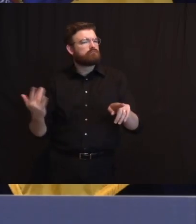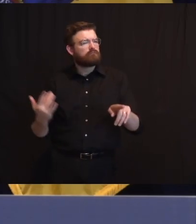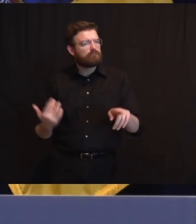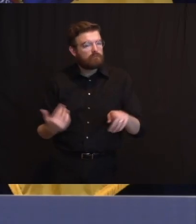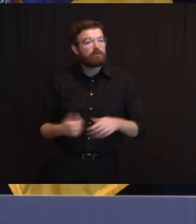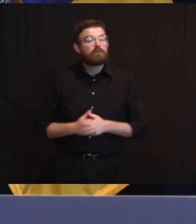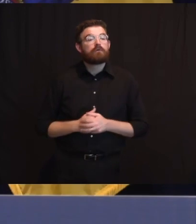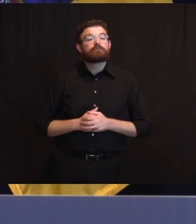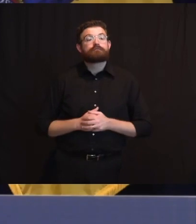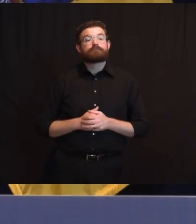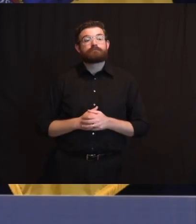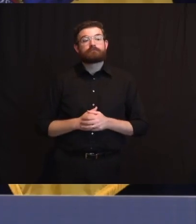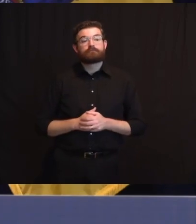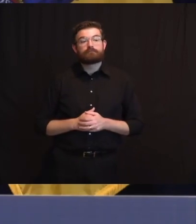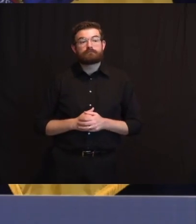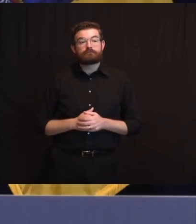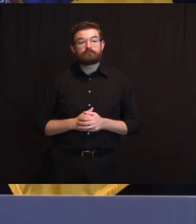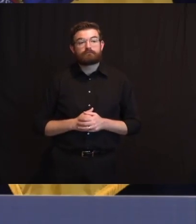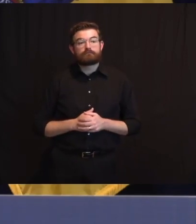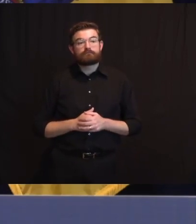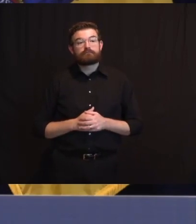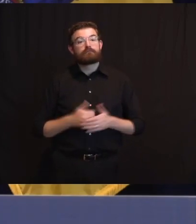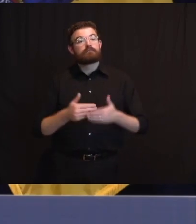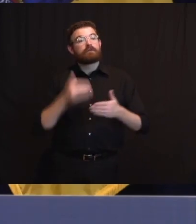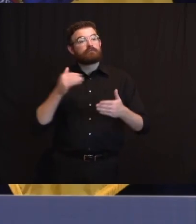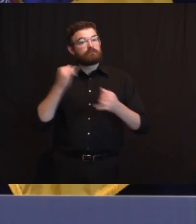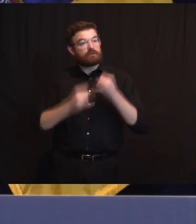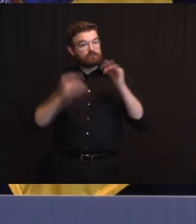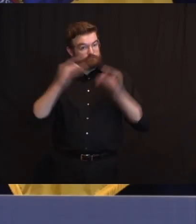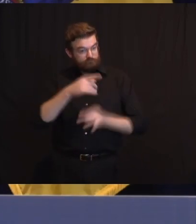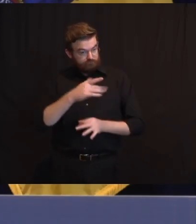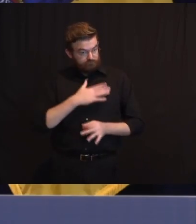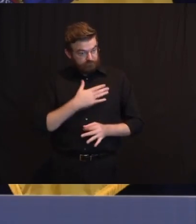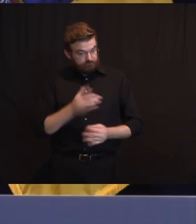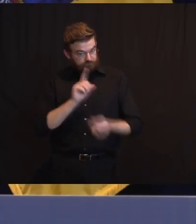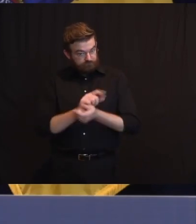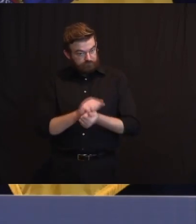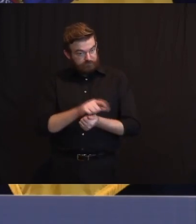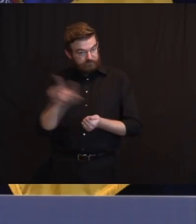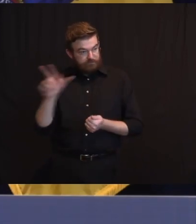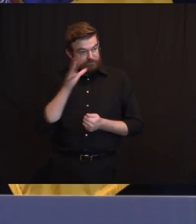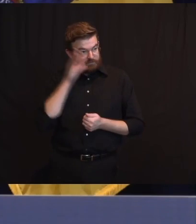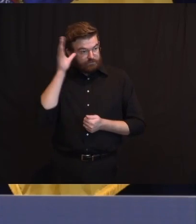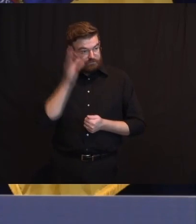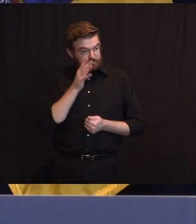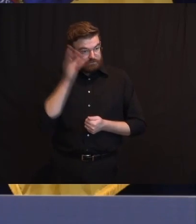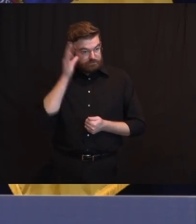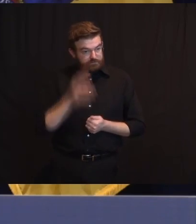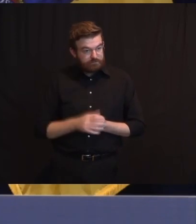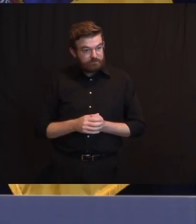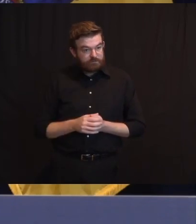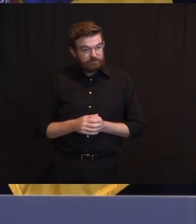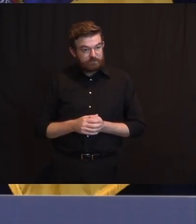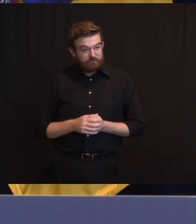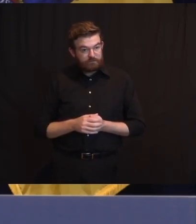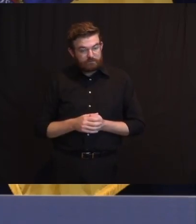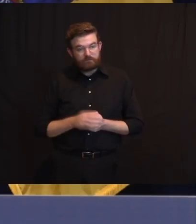them out before you make a final decision? And for you, Governor, I had asked a week ago and didn't get any